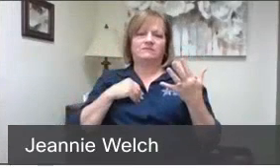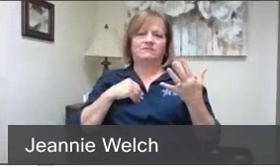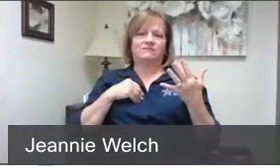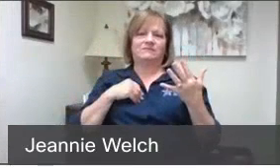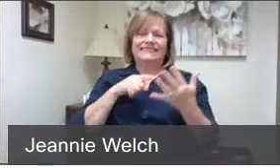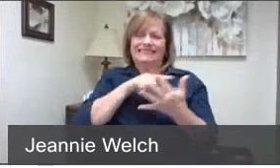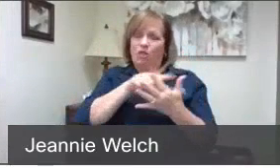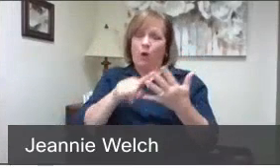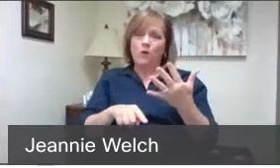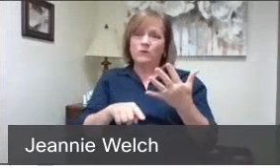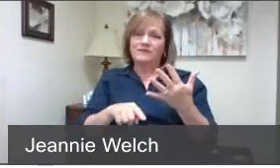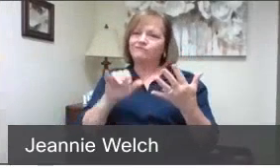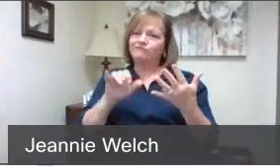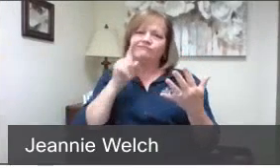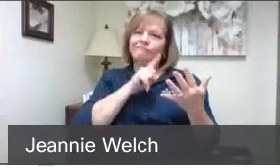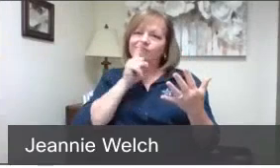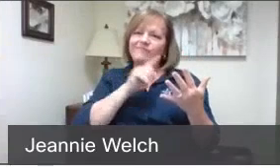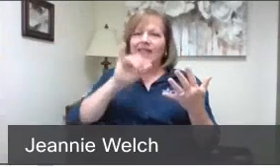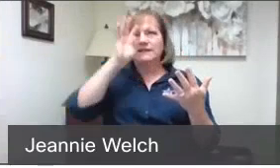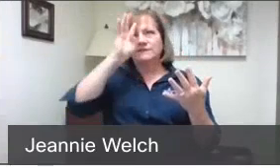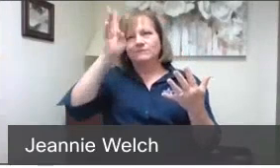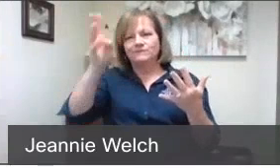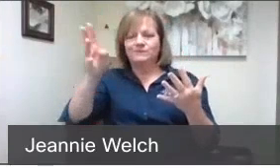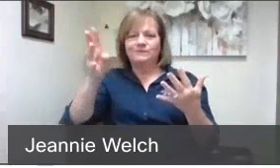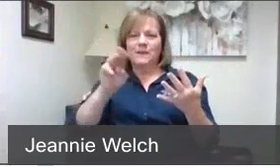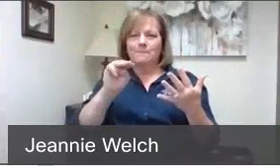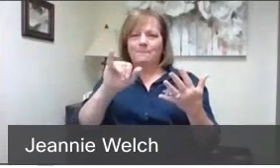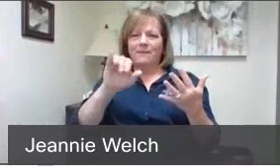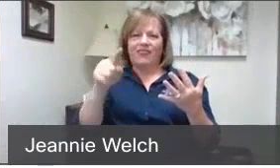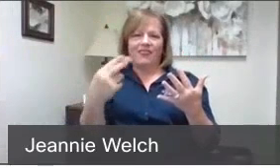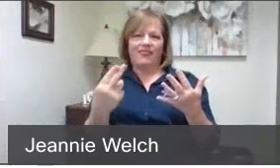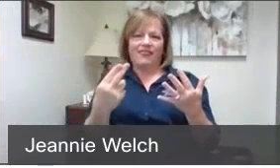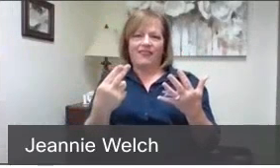let you know, this is fake. This is a myth. This is not true.